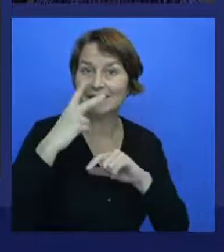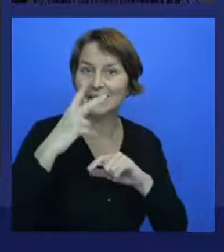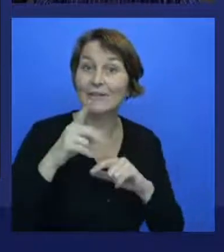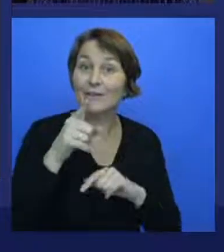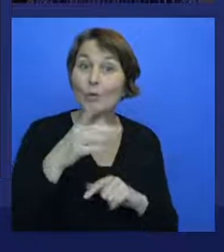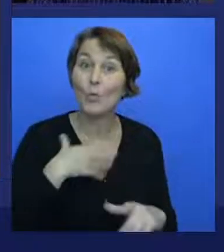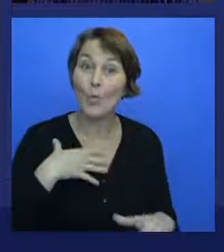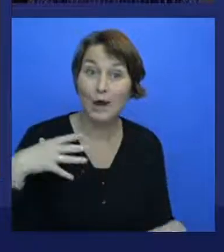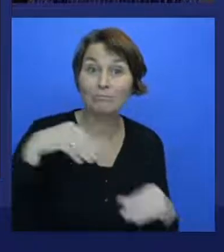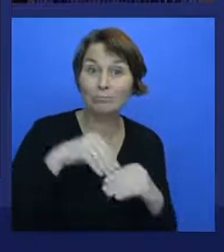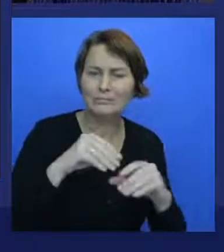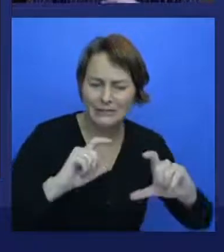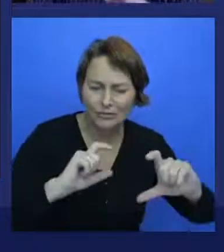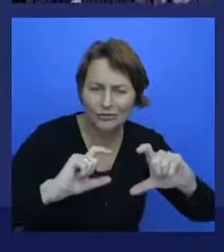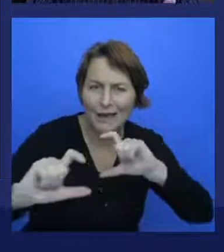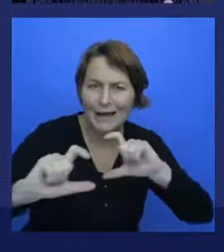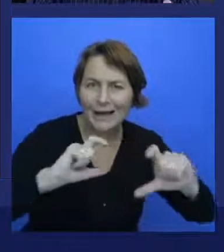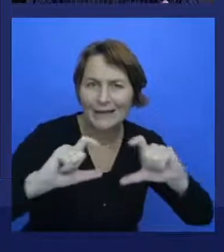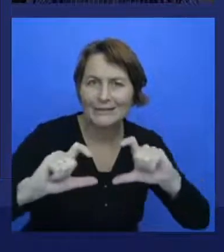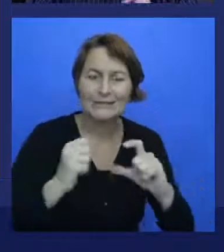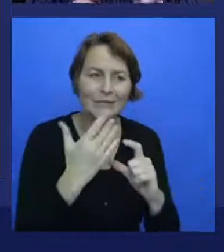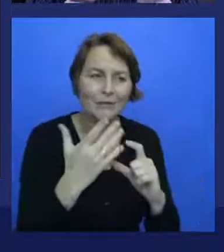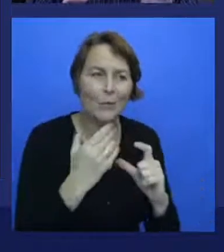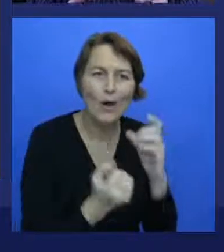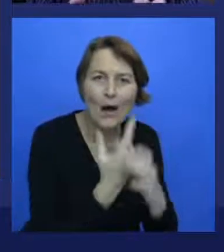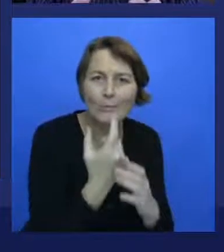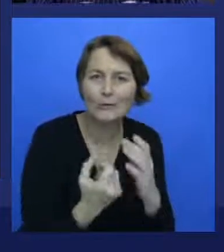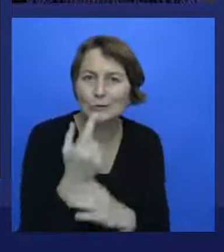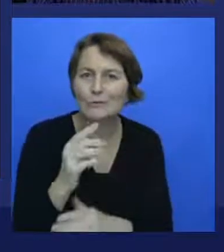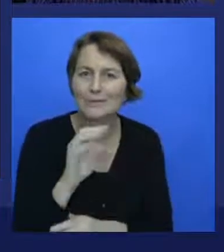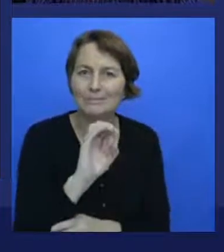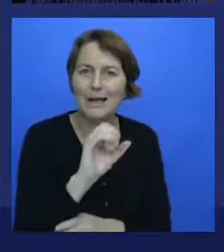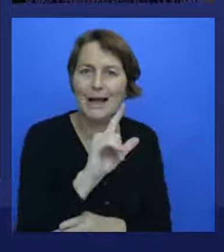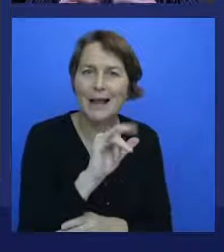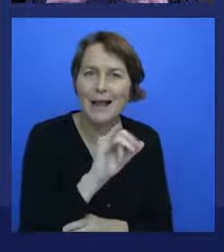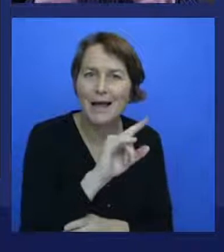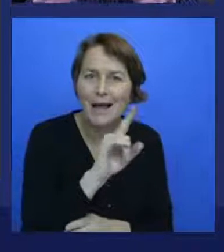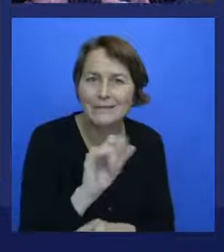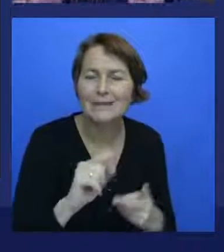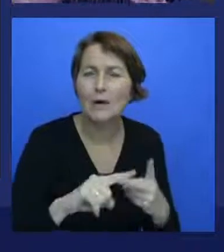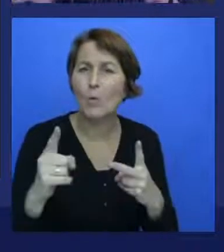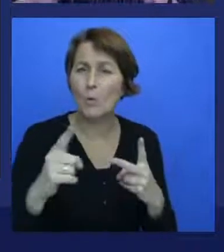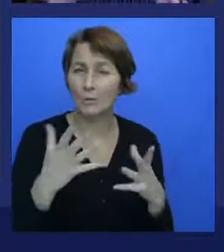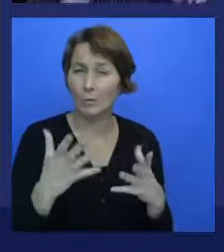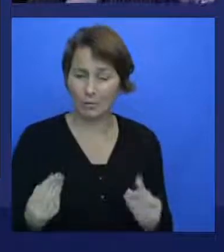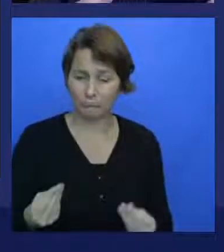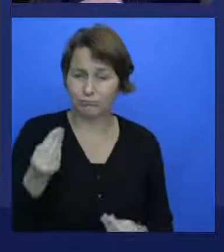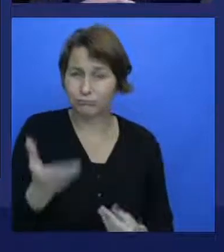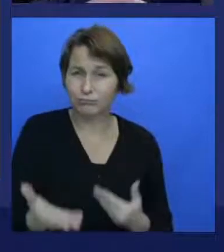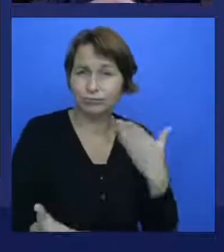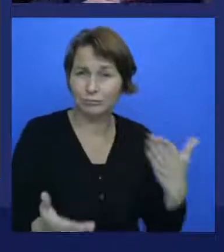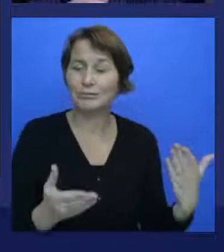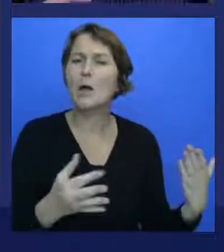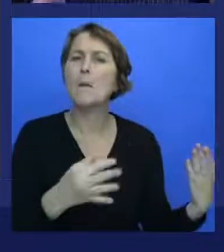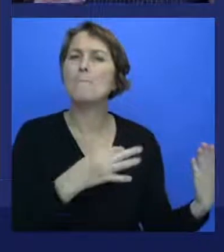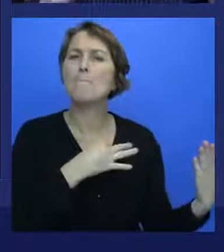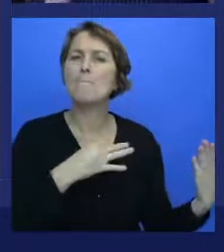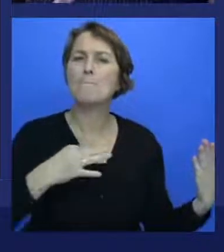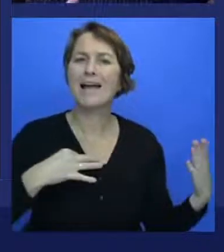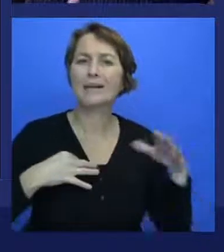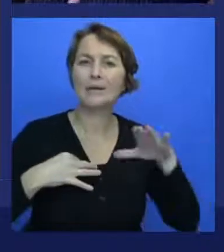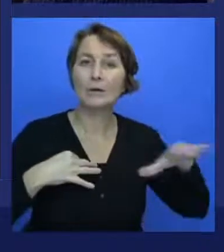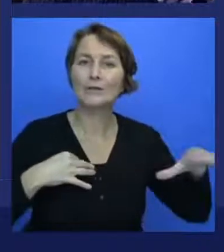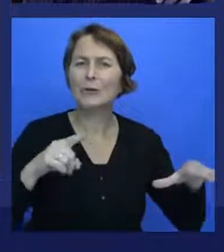of licensing opportunities, and they're heavily into the medical spaces and so forth. But it is important to remember that it falls into the needs category, very